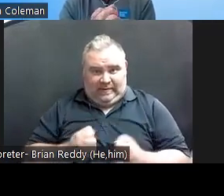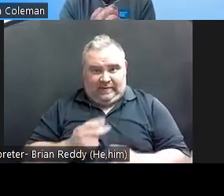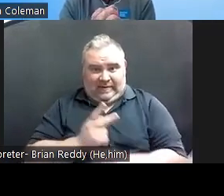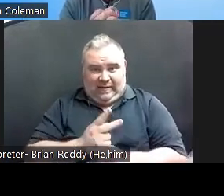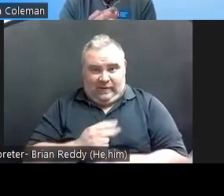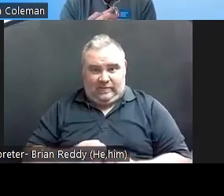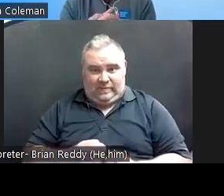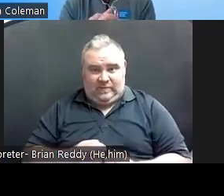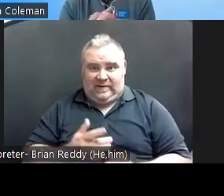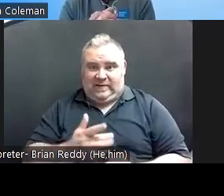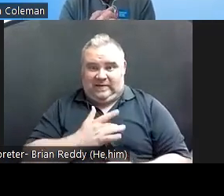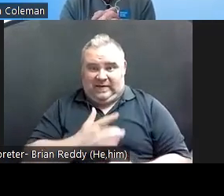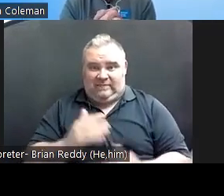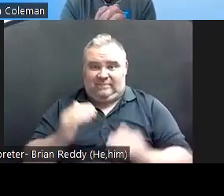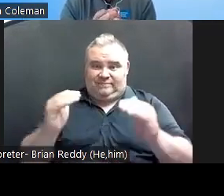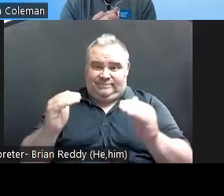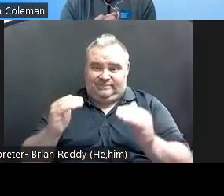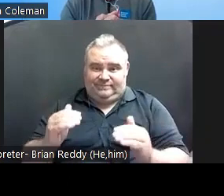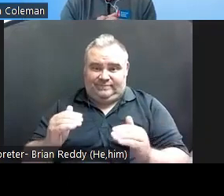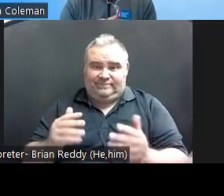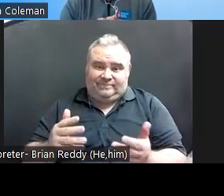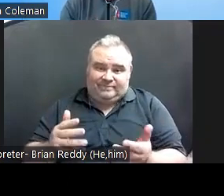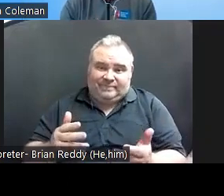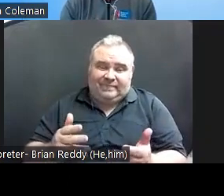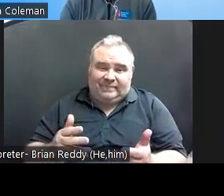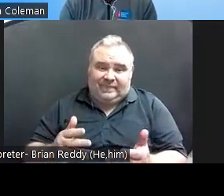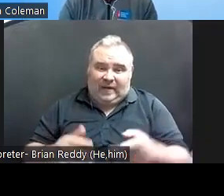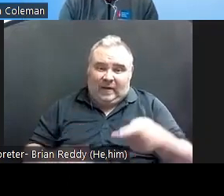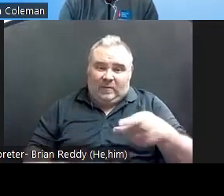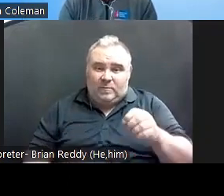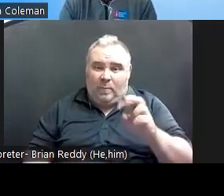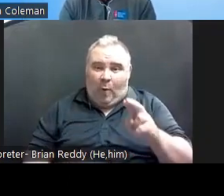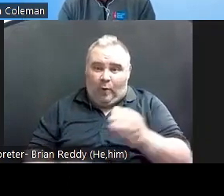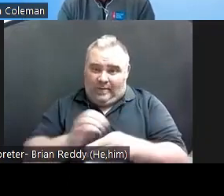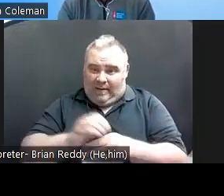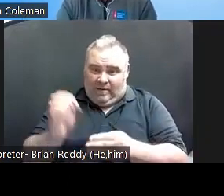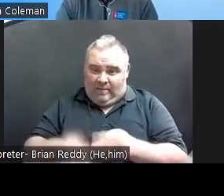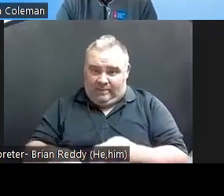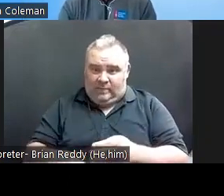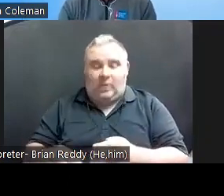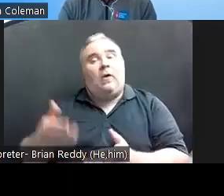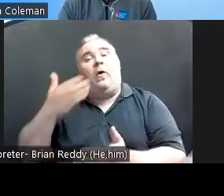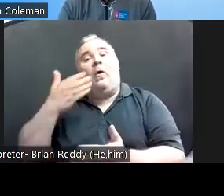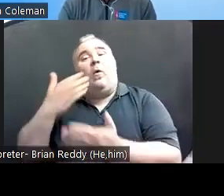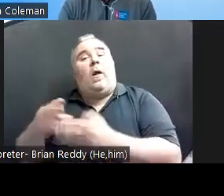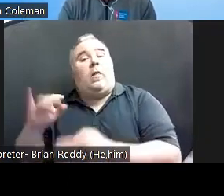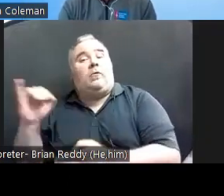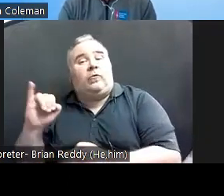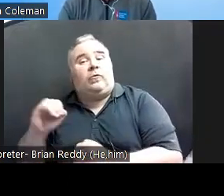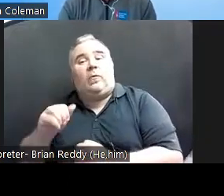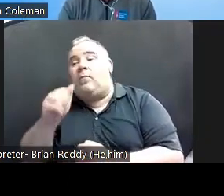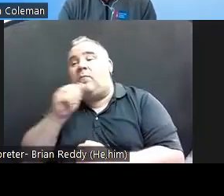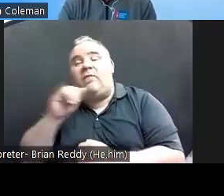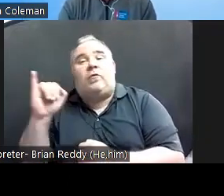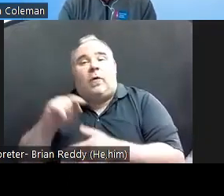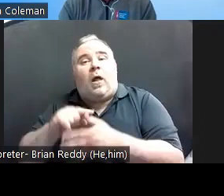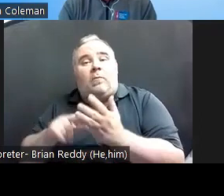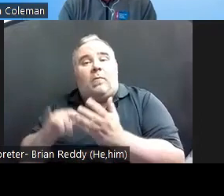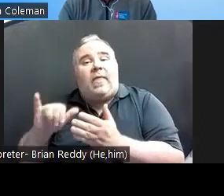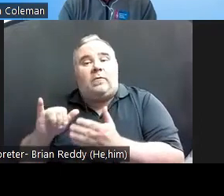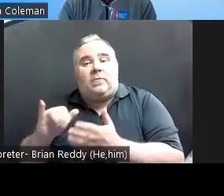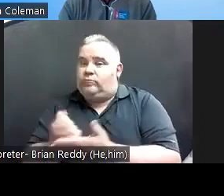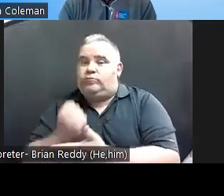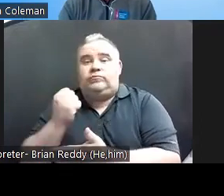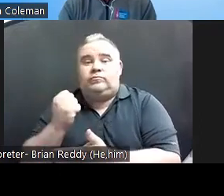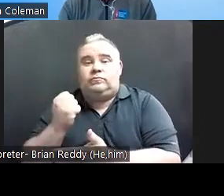usually have poorer outcomes, generally speaking, versus patients that are well insured and take advantage